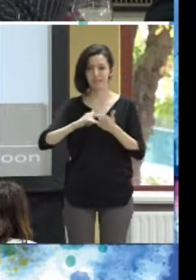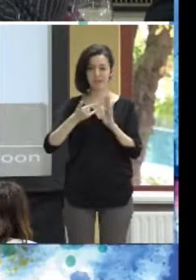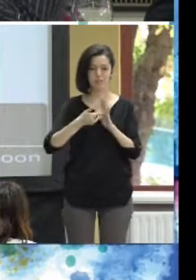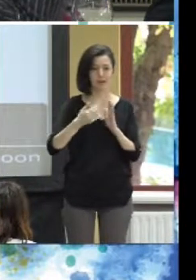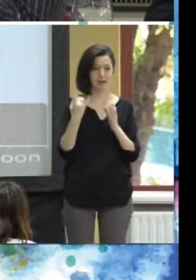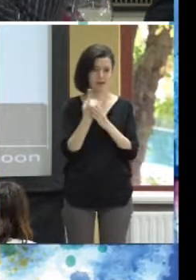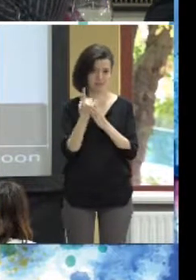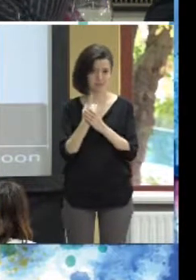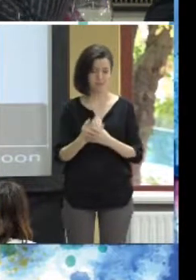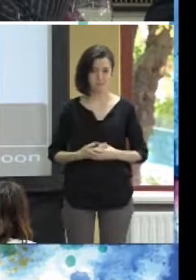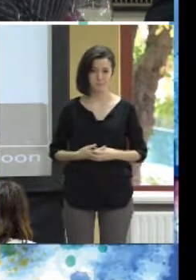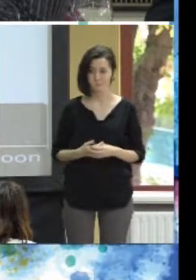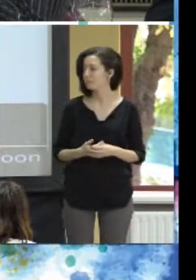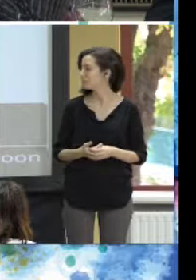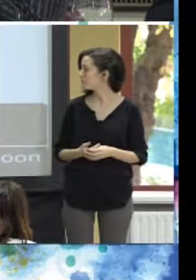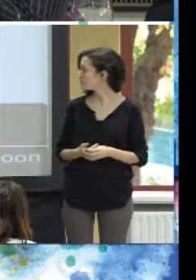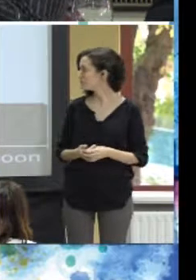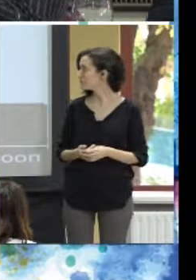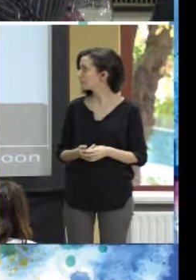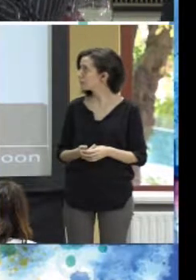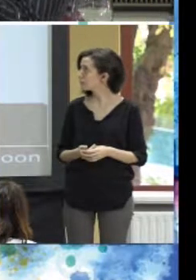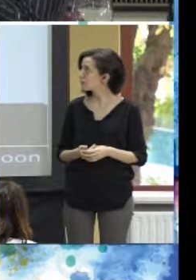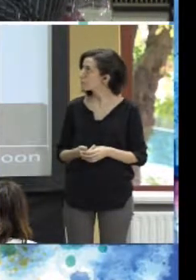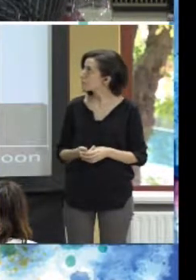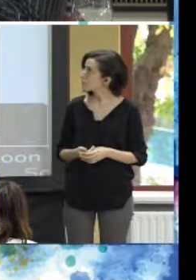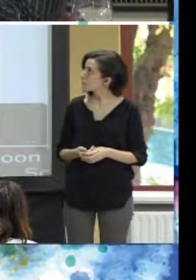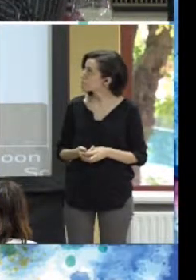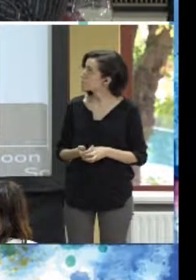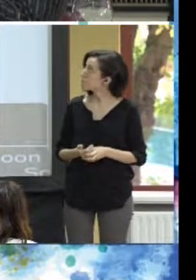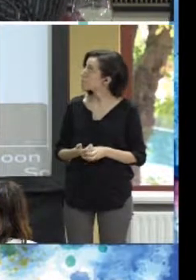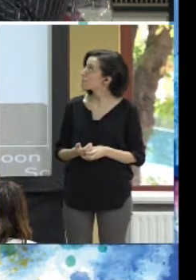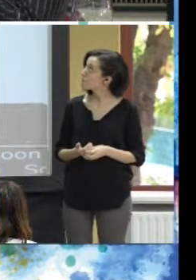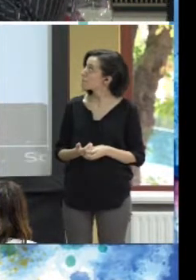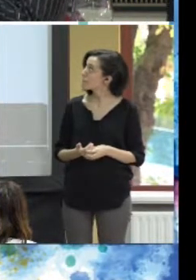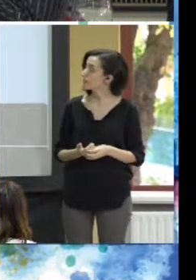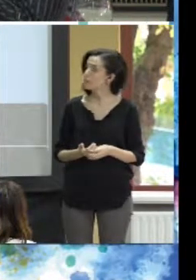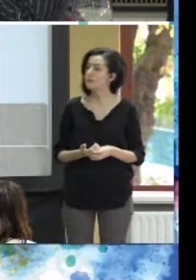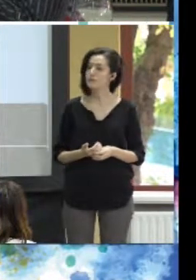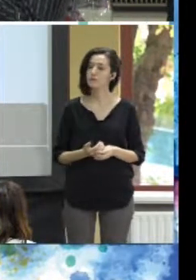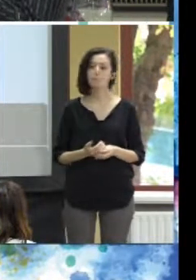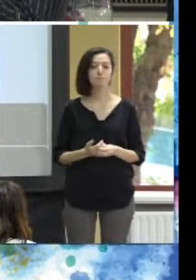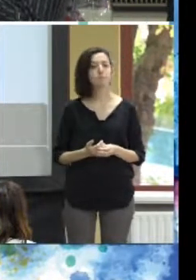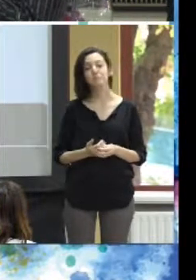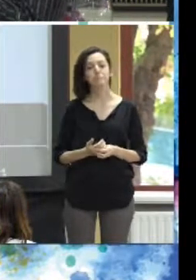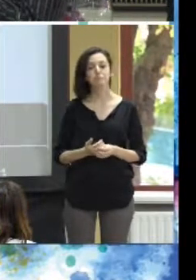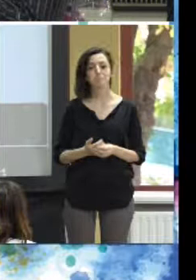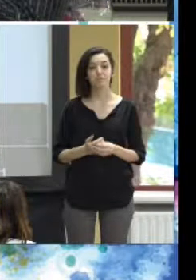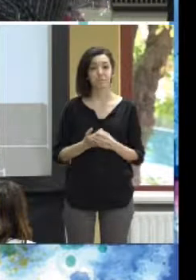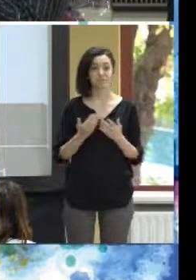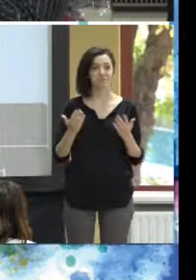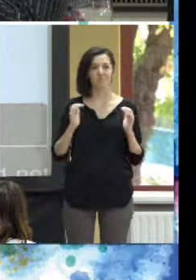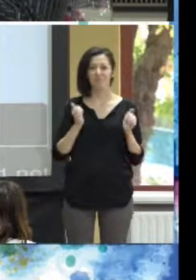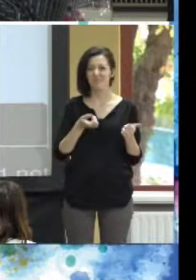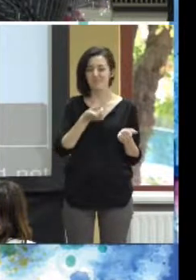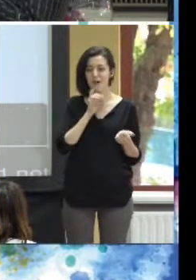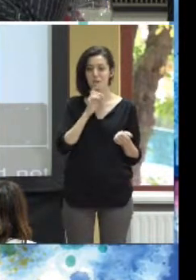It all started off with the aspect that I hated not being autonomously on an airport, and